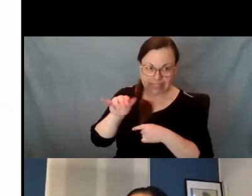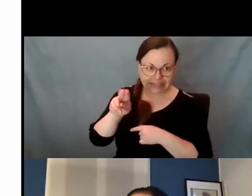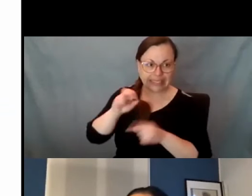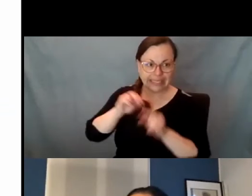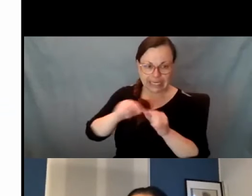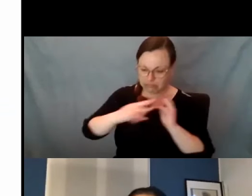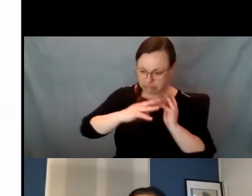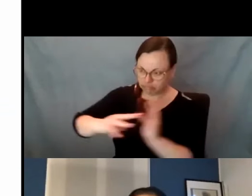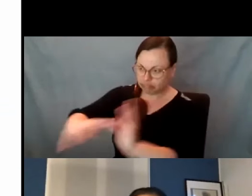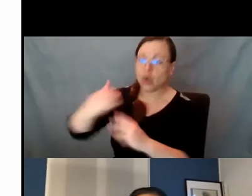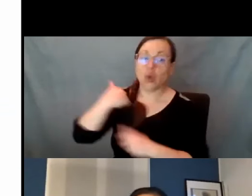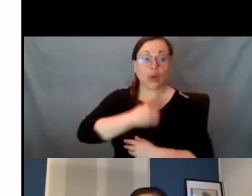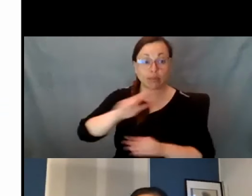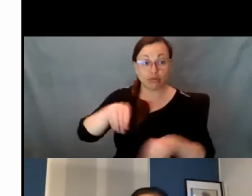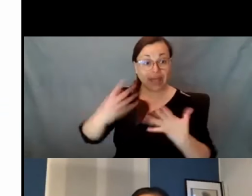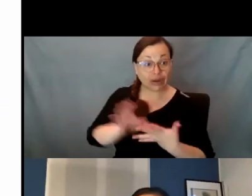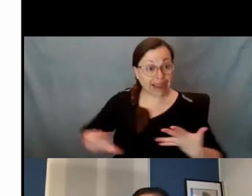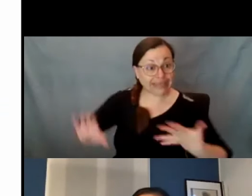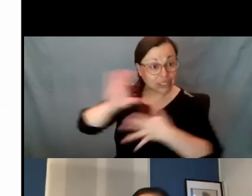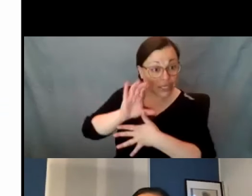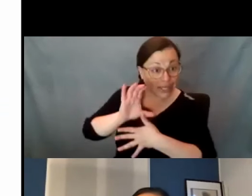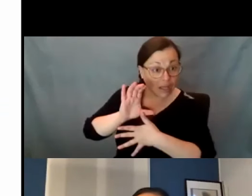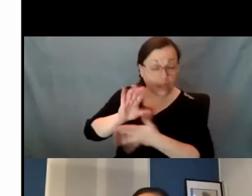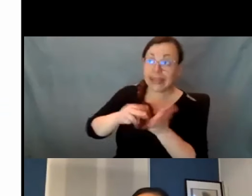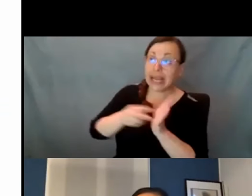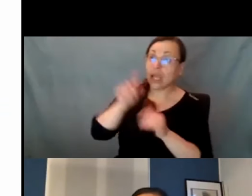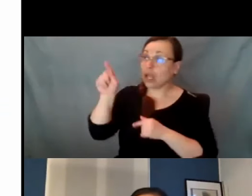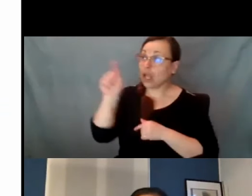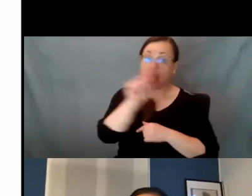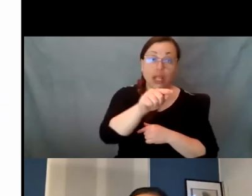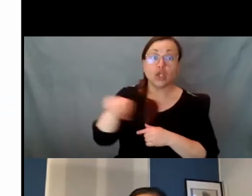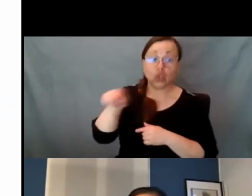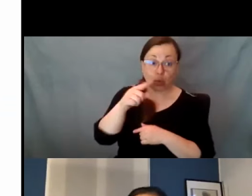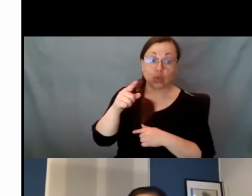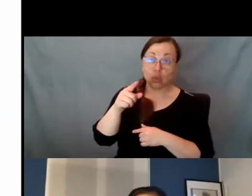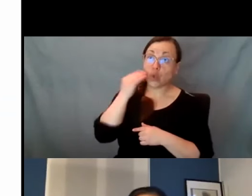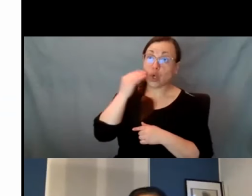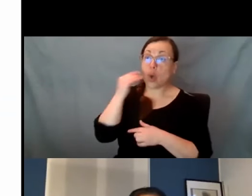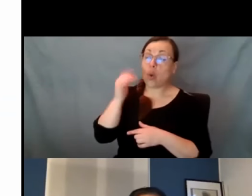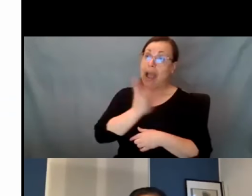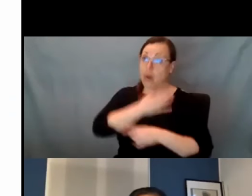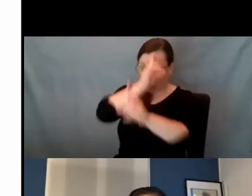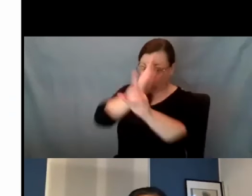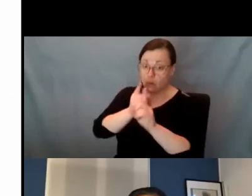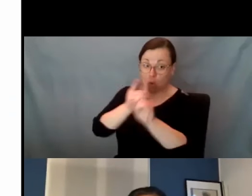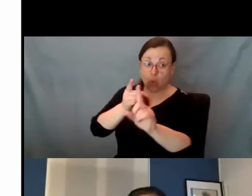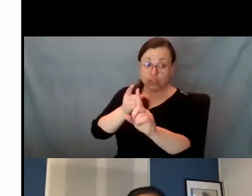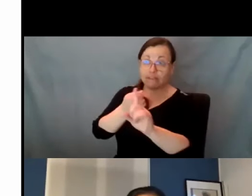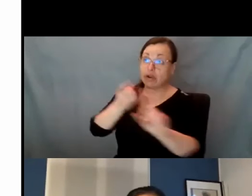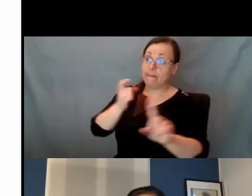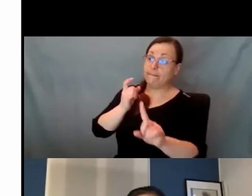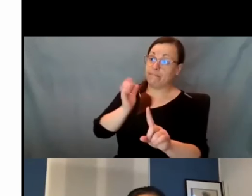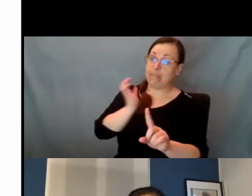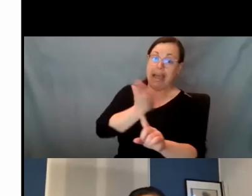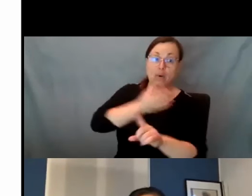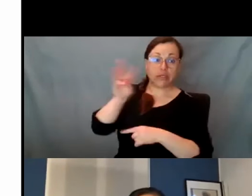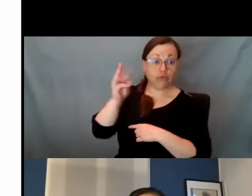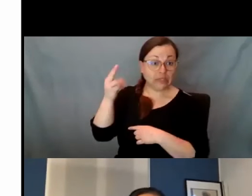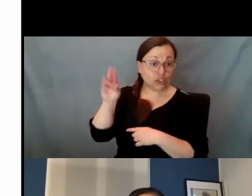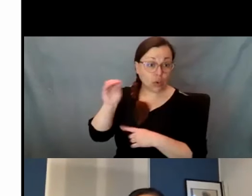community with criteria so they know exactly what are the ambitions from the public health perspective of the vaccines that we need and should